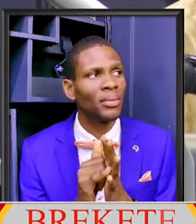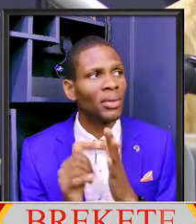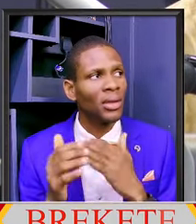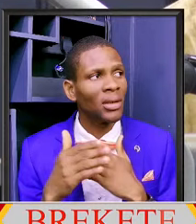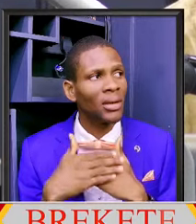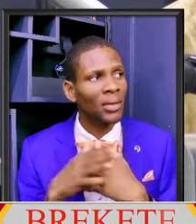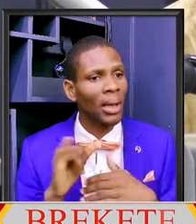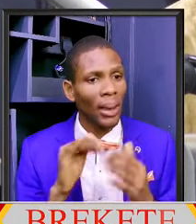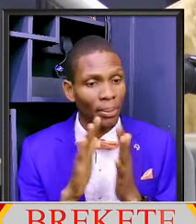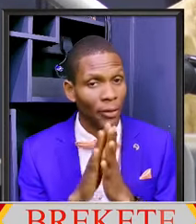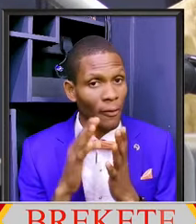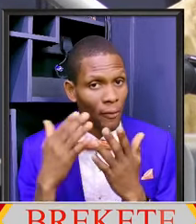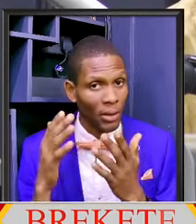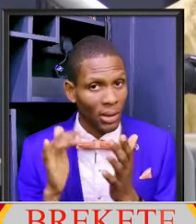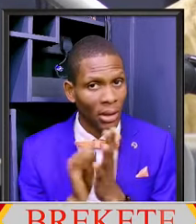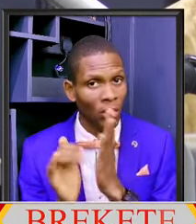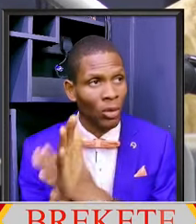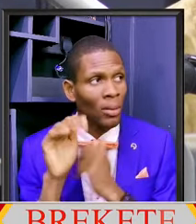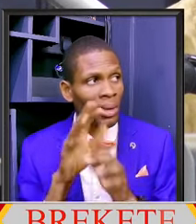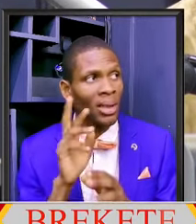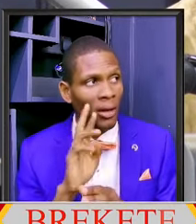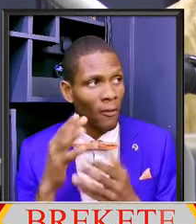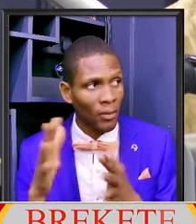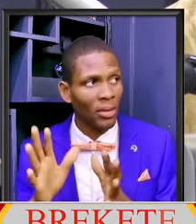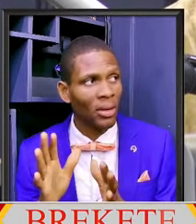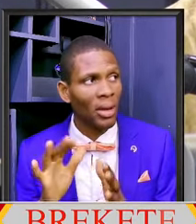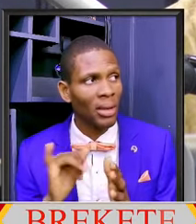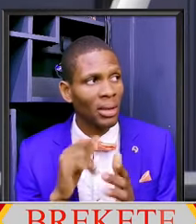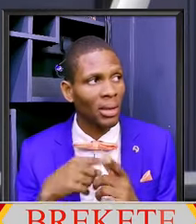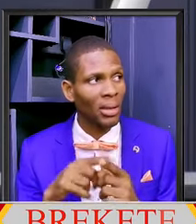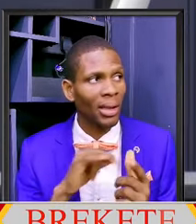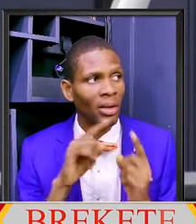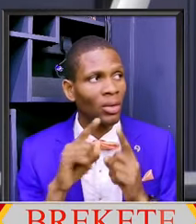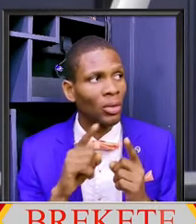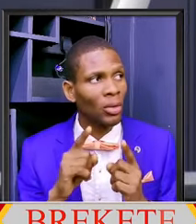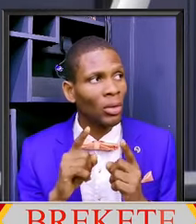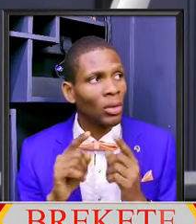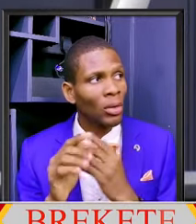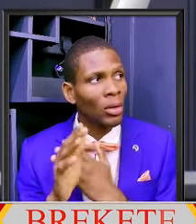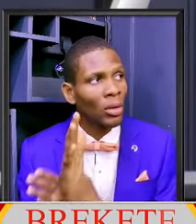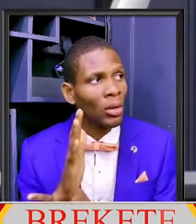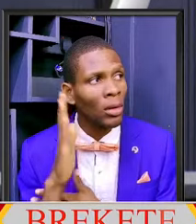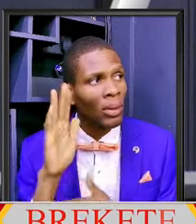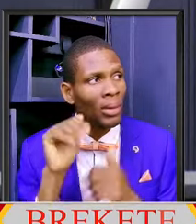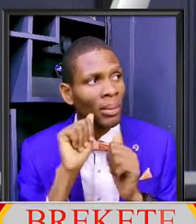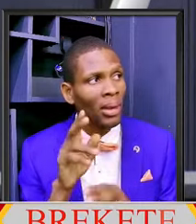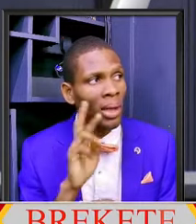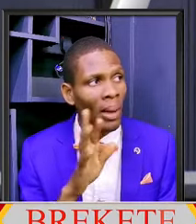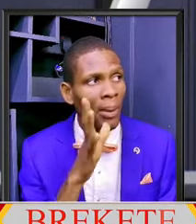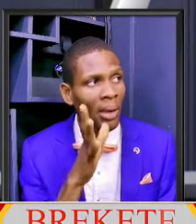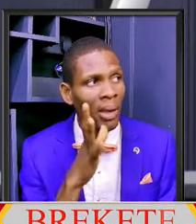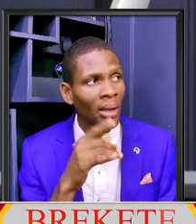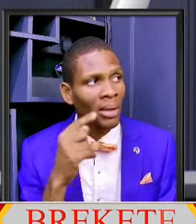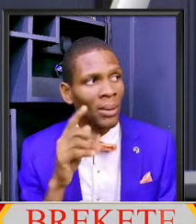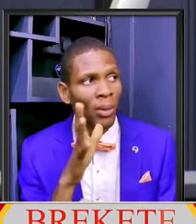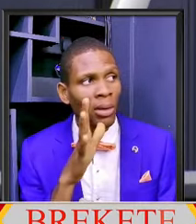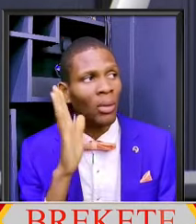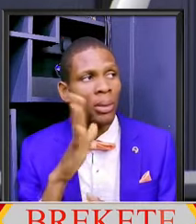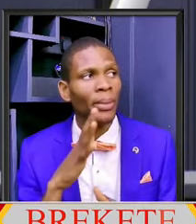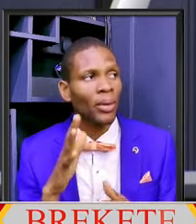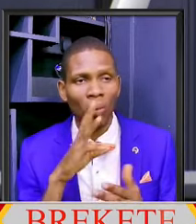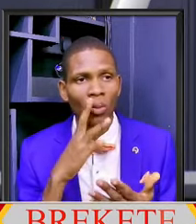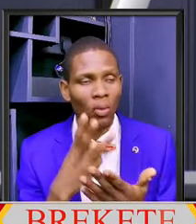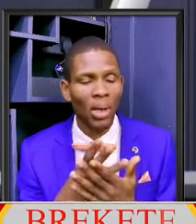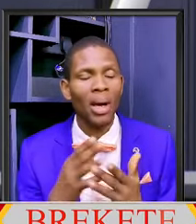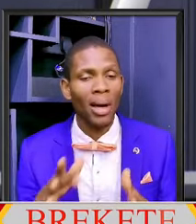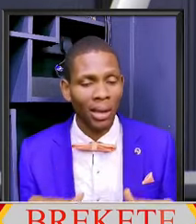after I pray, may God bless her. I can't talk, say, God go bless their mother, and their mother go well.